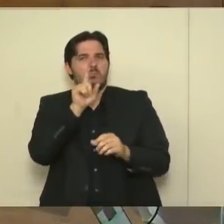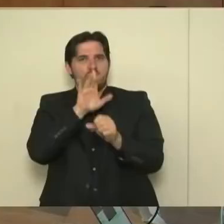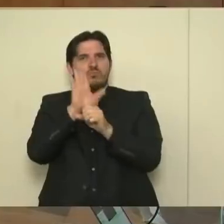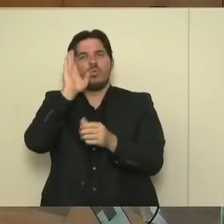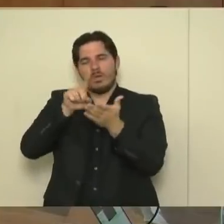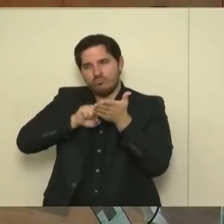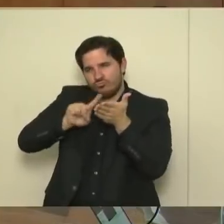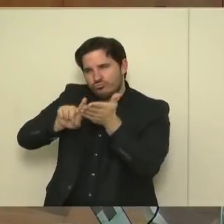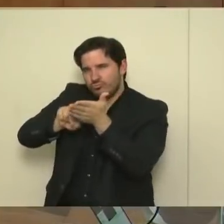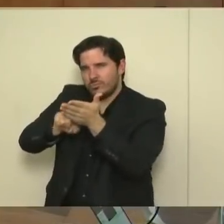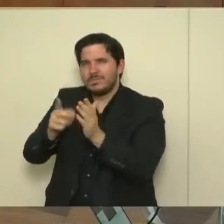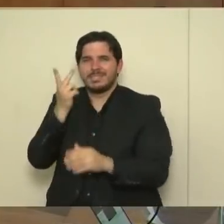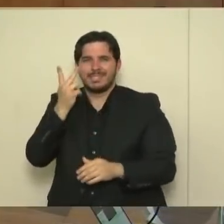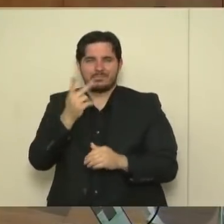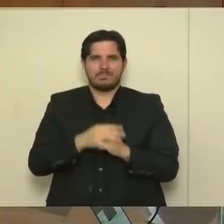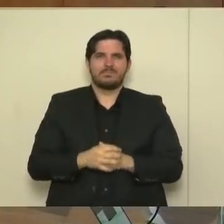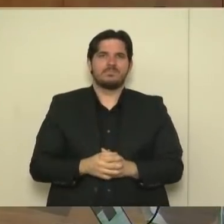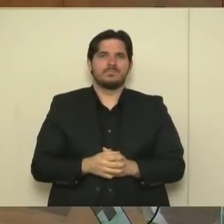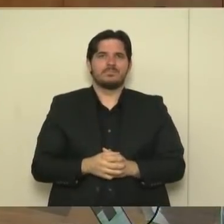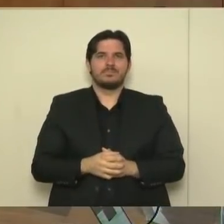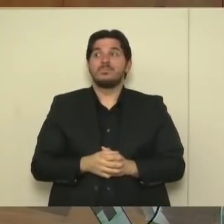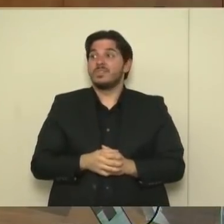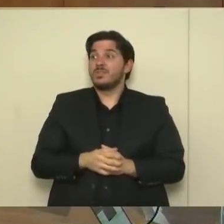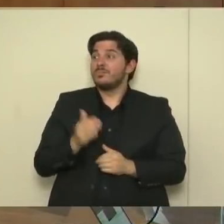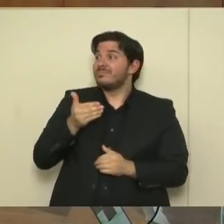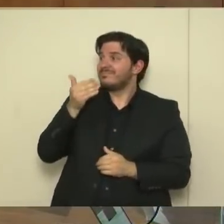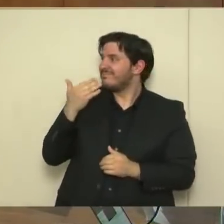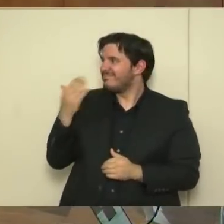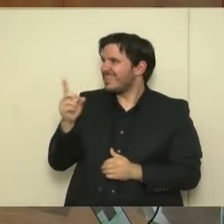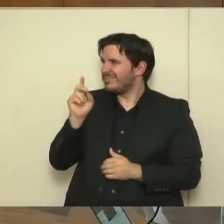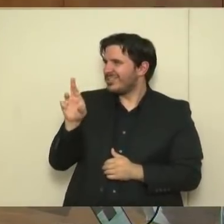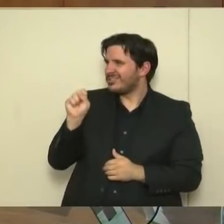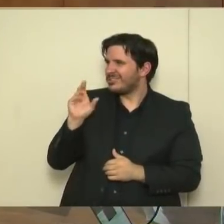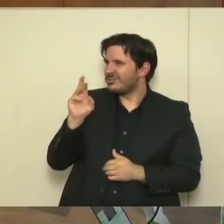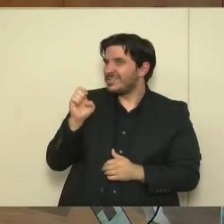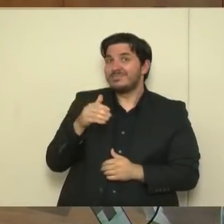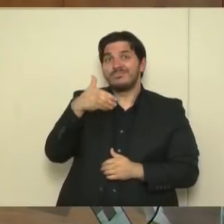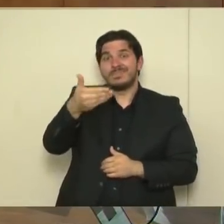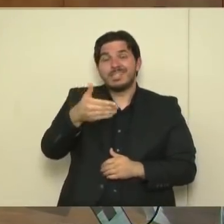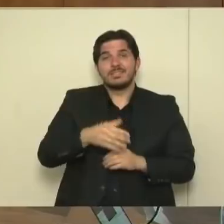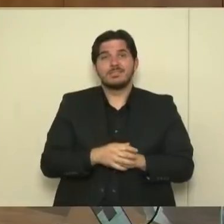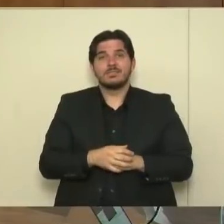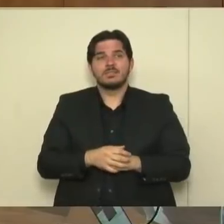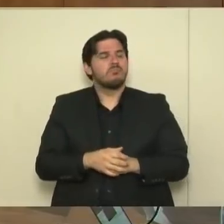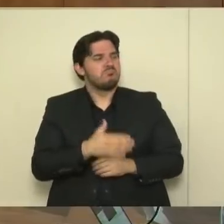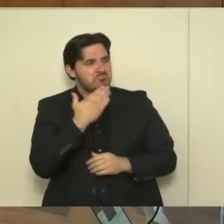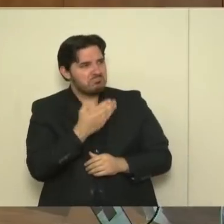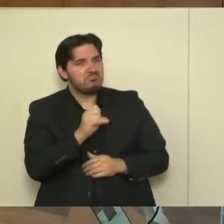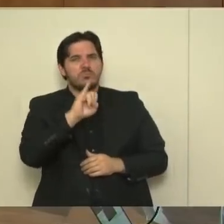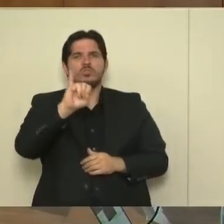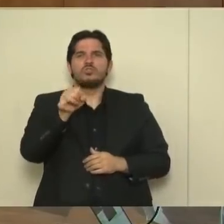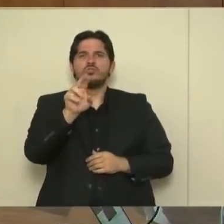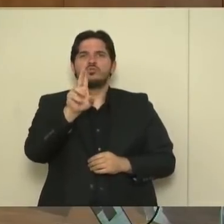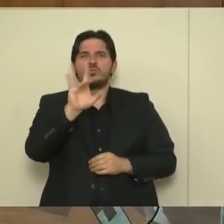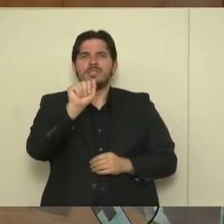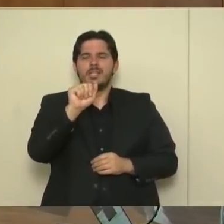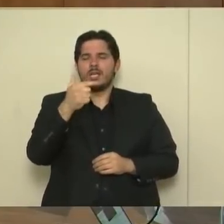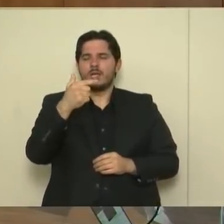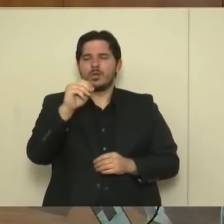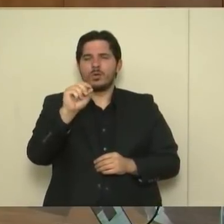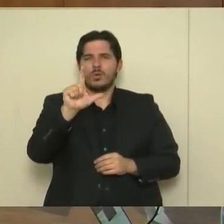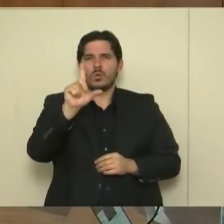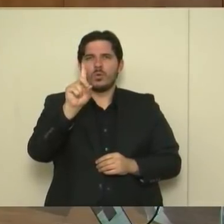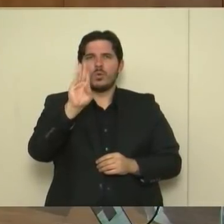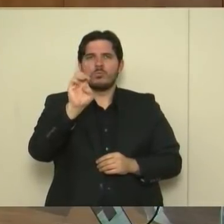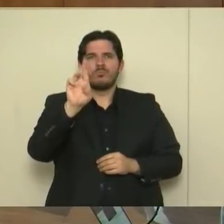Thank you, Dr. Scrace. Next question, Nora. Thank you, Governor. Next, I'll go to Julia Goldberg with the Santa Fe Reporter. Julia, you are